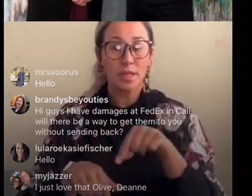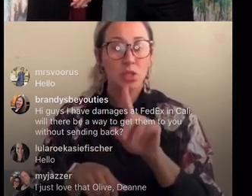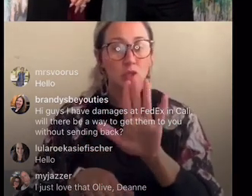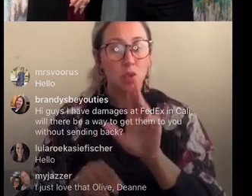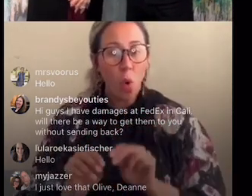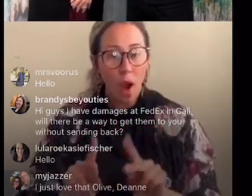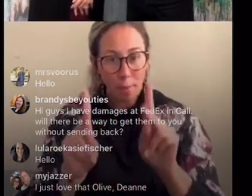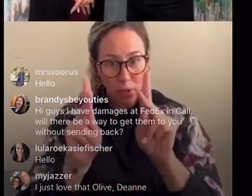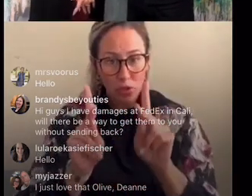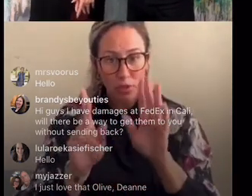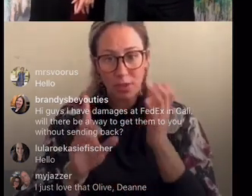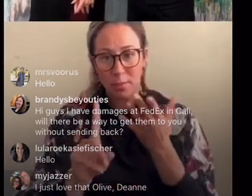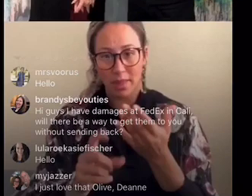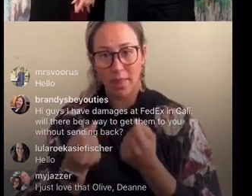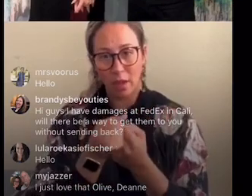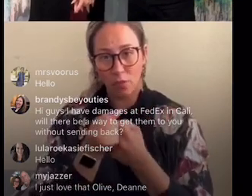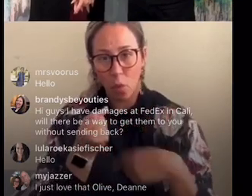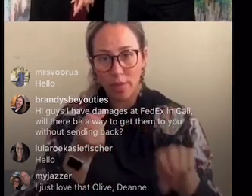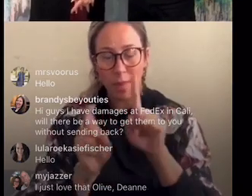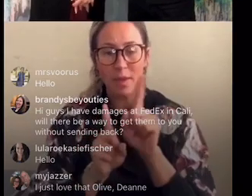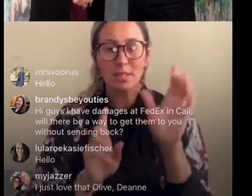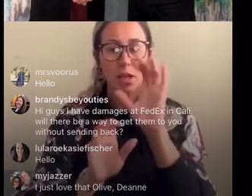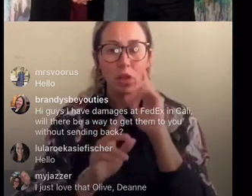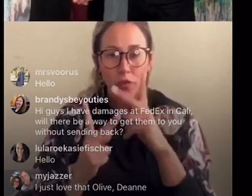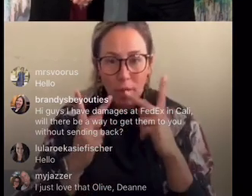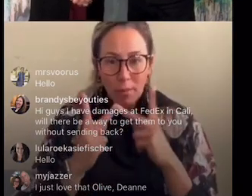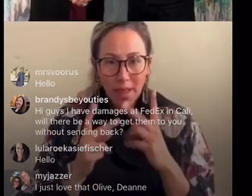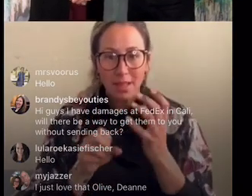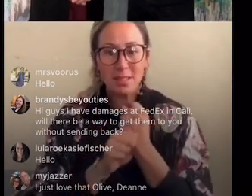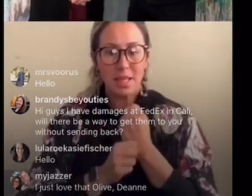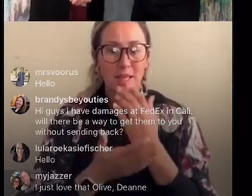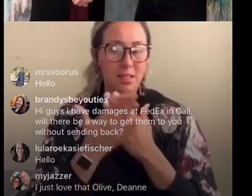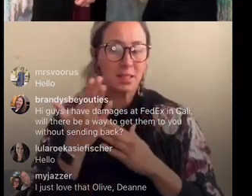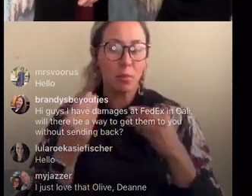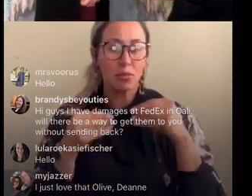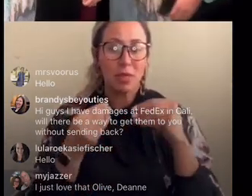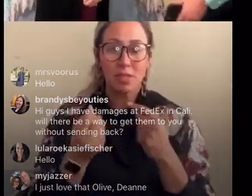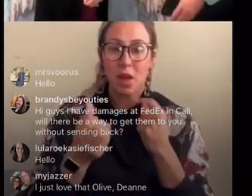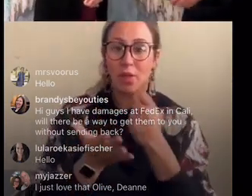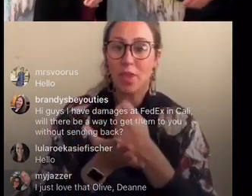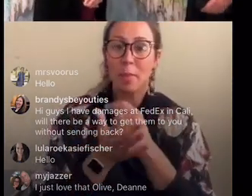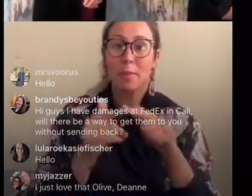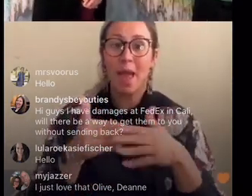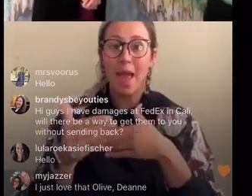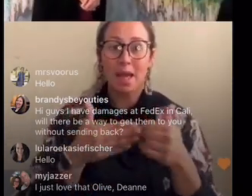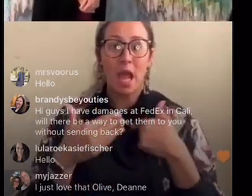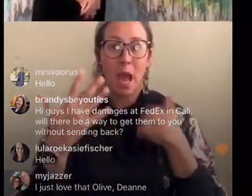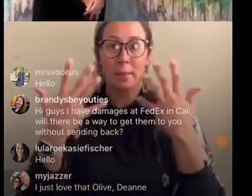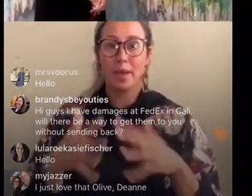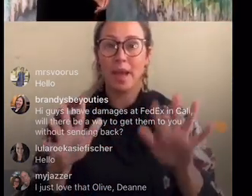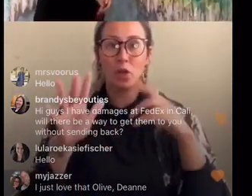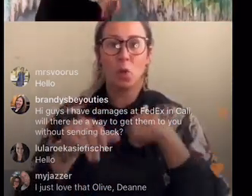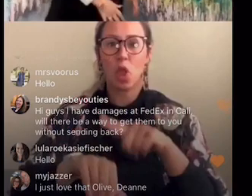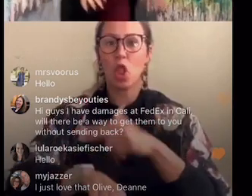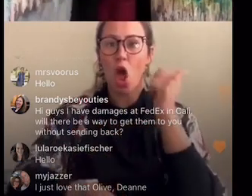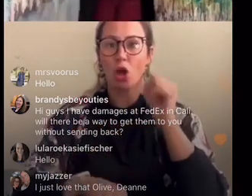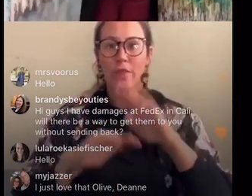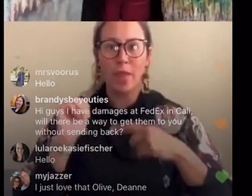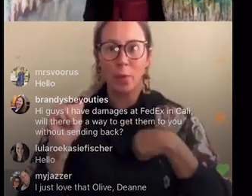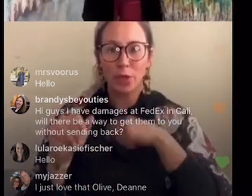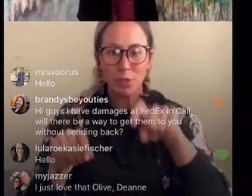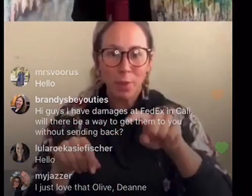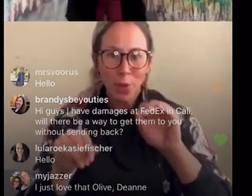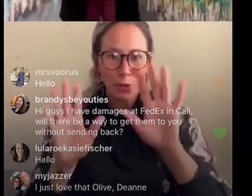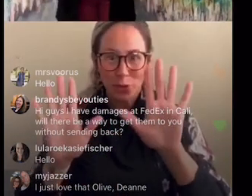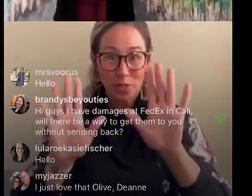to be there for them as they look for a place to get a little retail therapy. So anyway, I'm going to get out of the way. We've gone longer than we were supposed to. So okay,